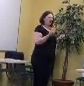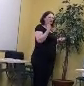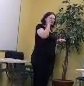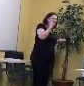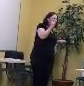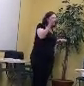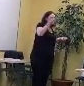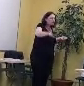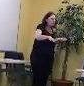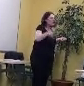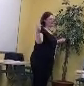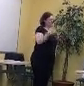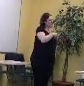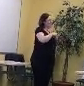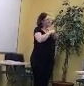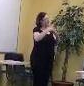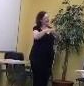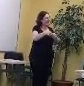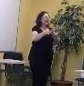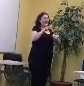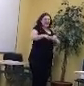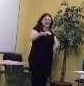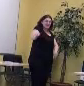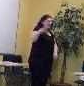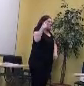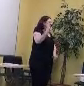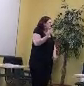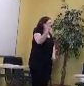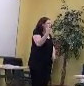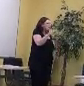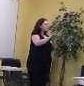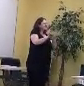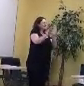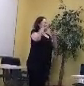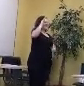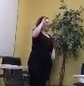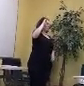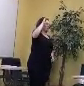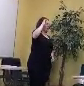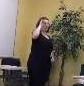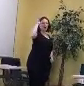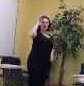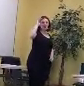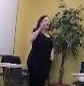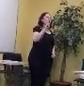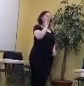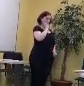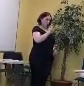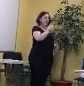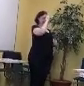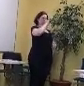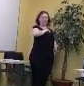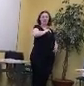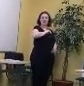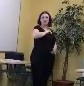OK? Because if he thinks it's danger, if it's a fire alarm or a smoke alarm, he tells me danger. And what he'll do is